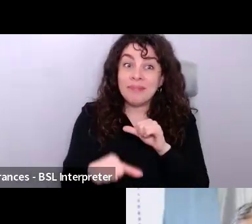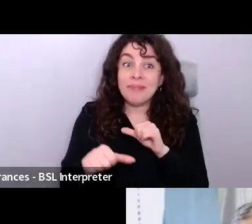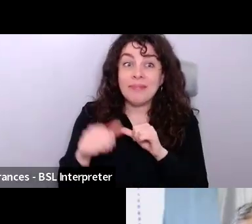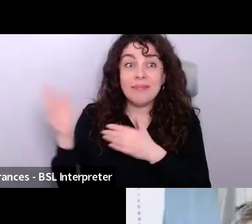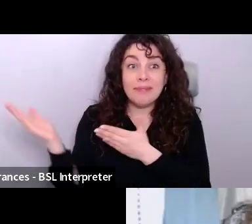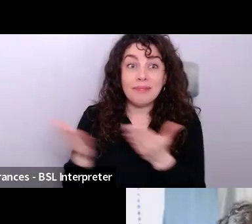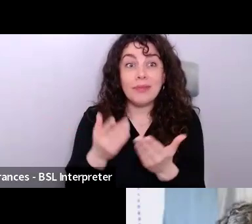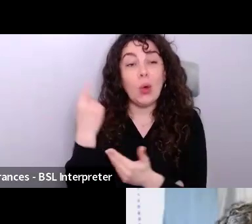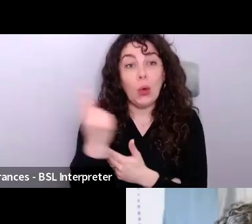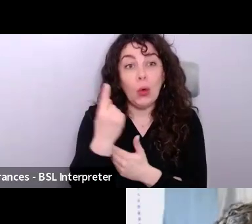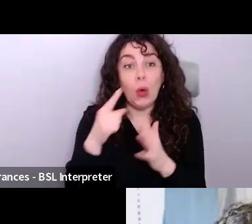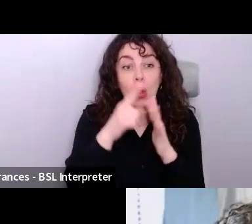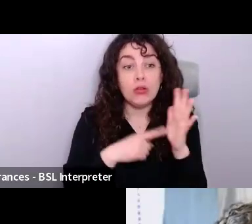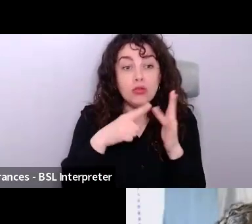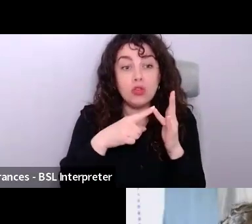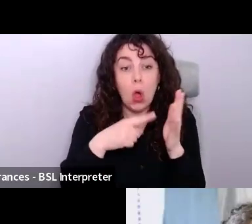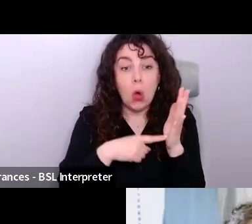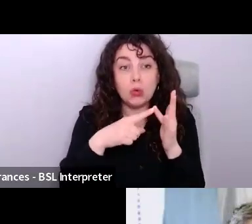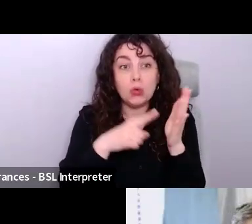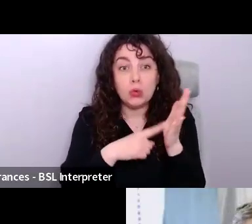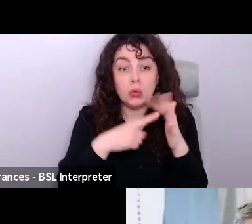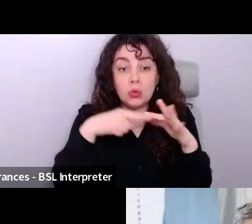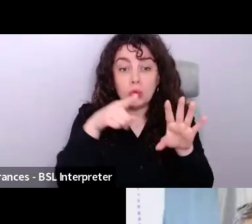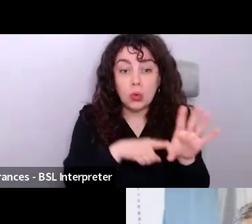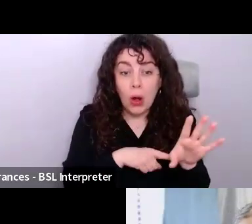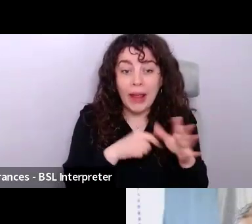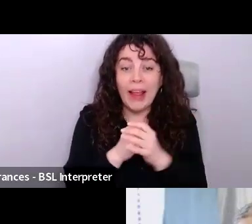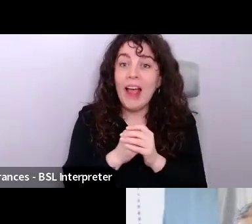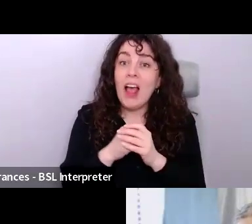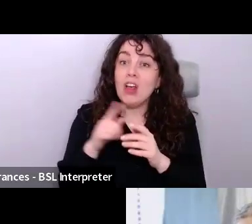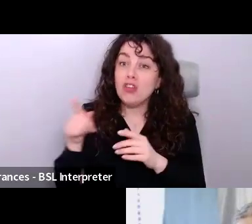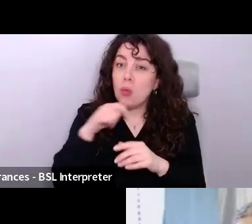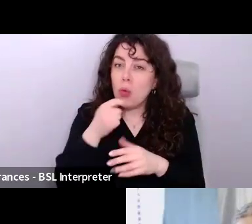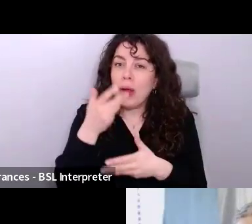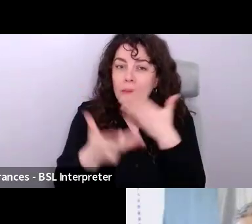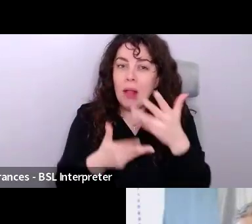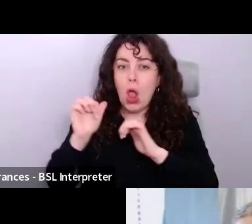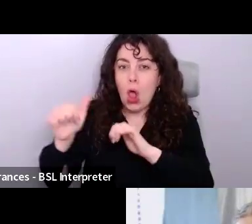Leaders Network and who will be talking about her experience of going through the Access to Work process.